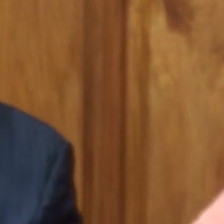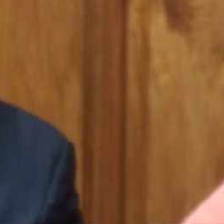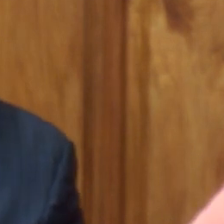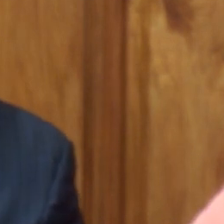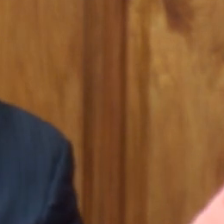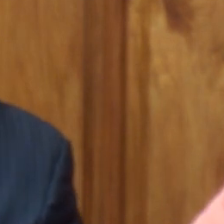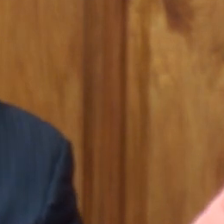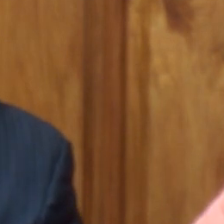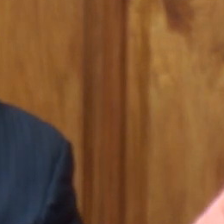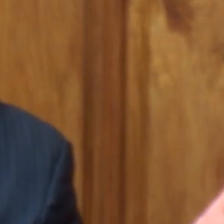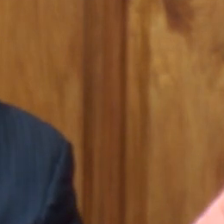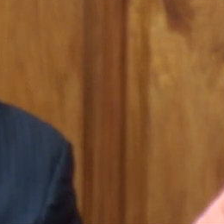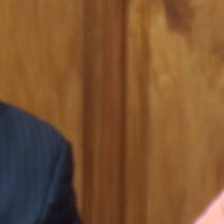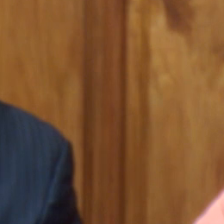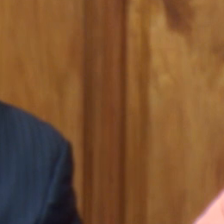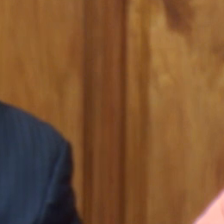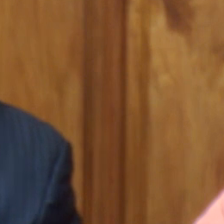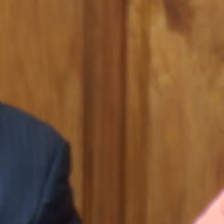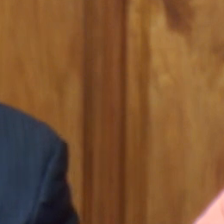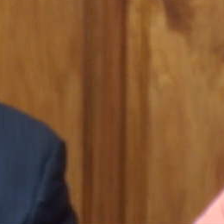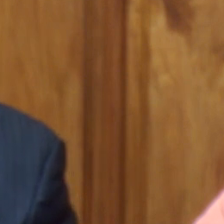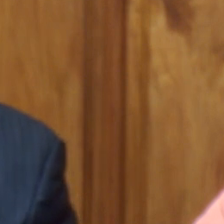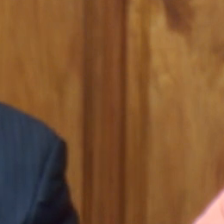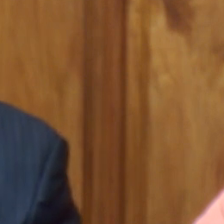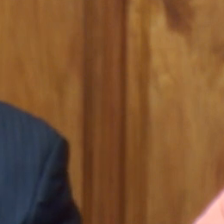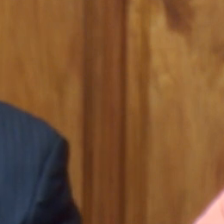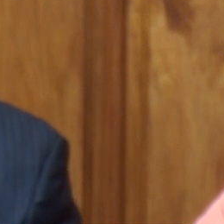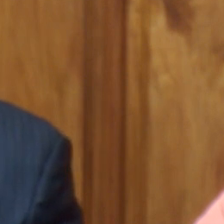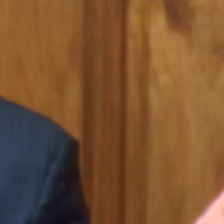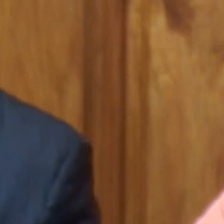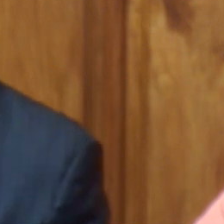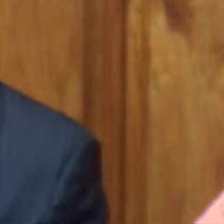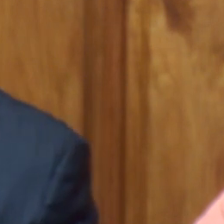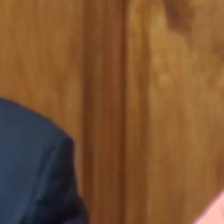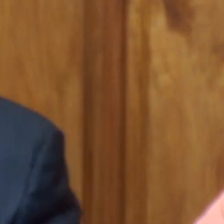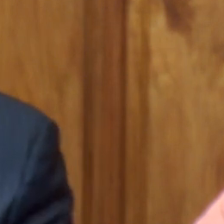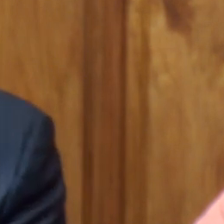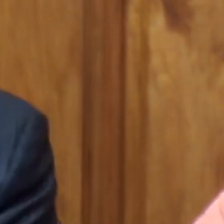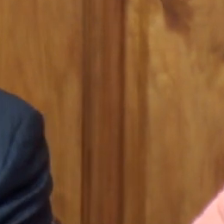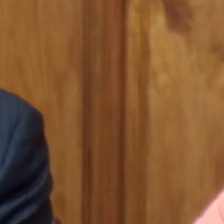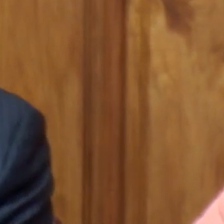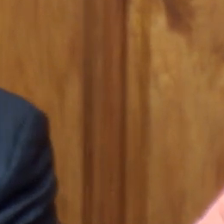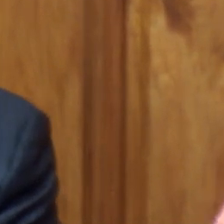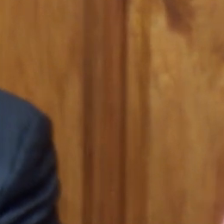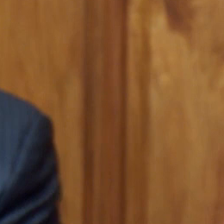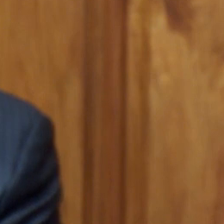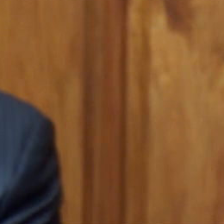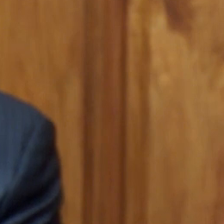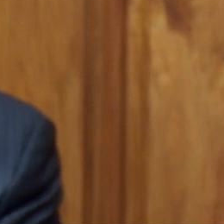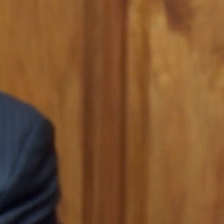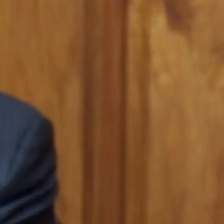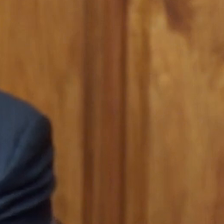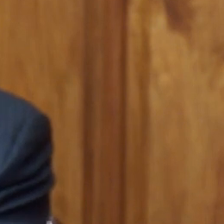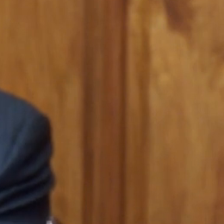say it over and over again. And then they say that government does not understand the plight of our needy citizens. And